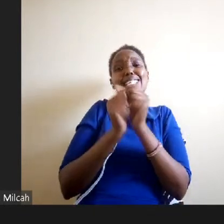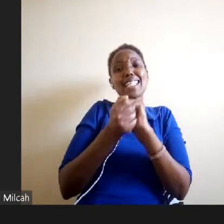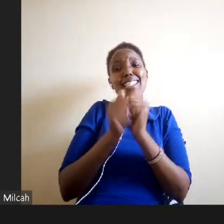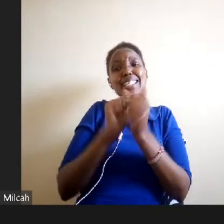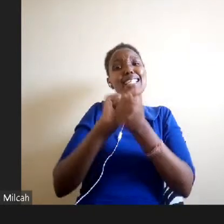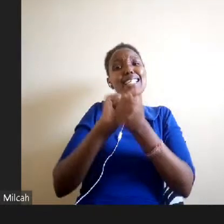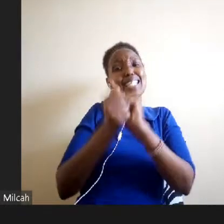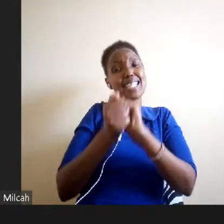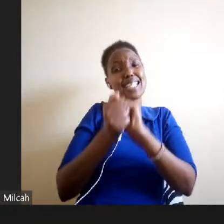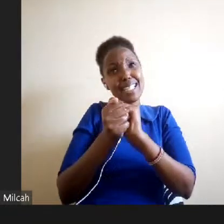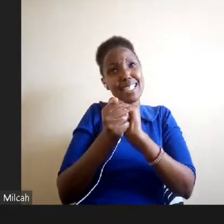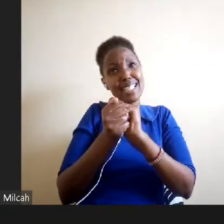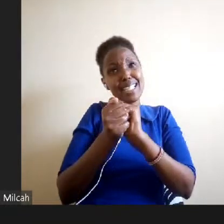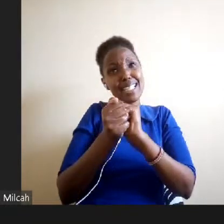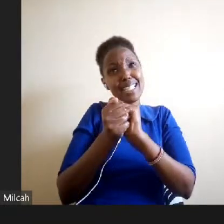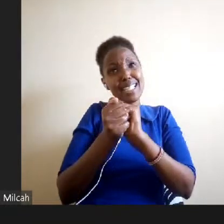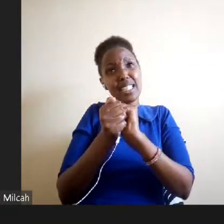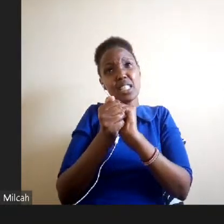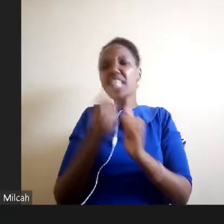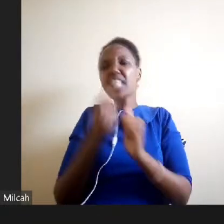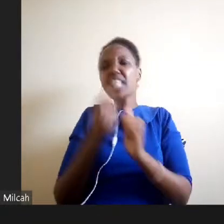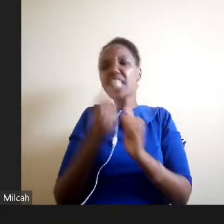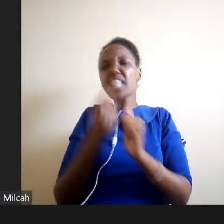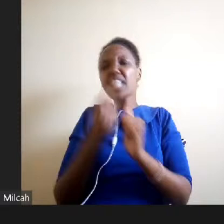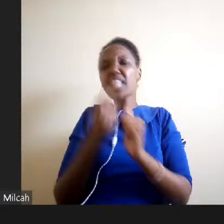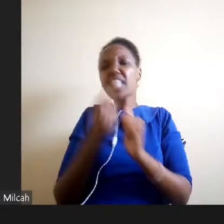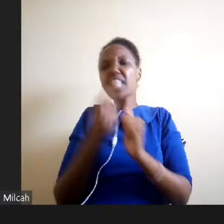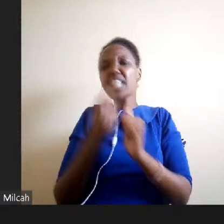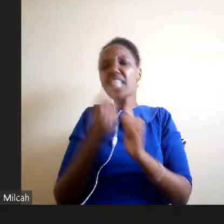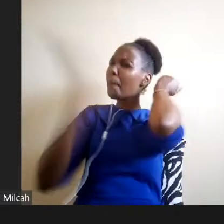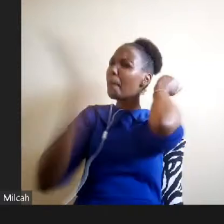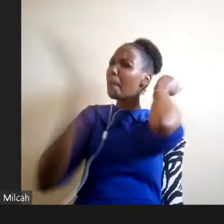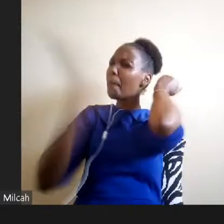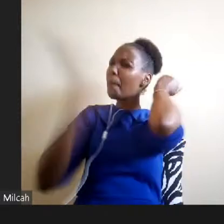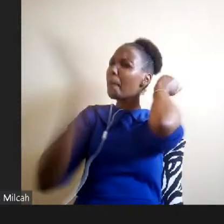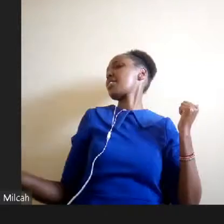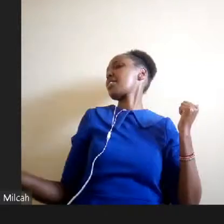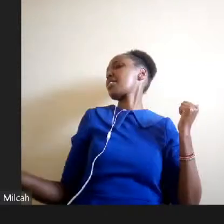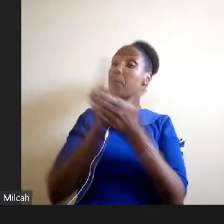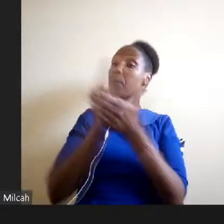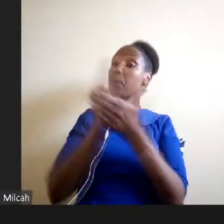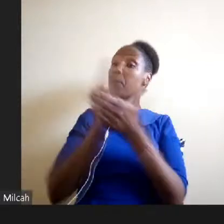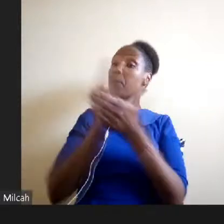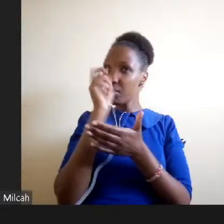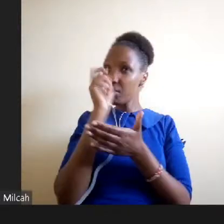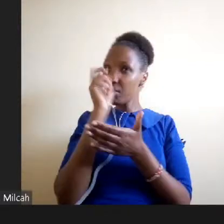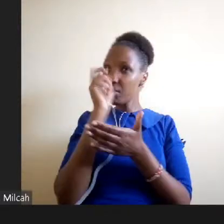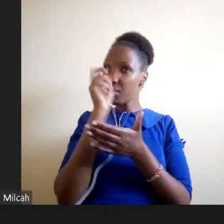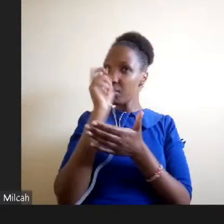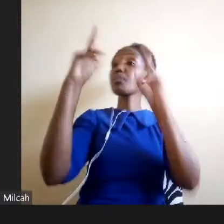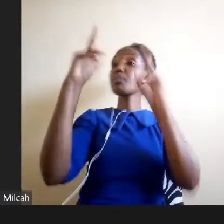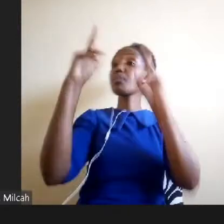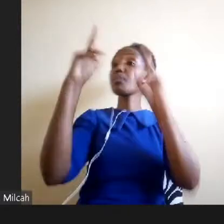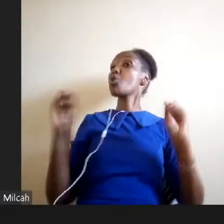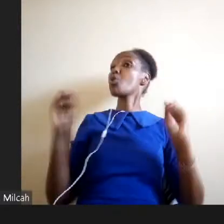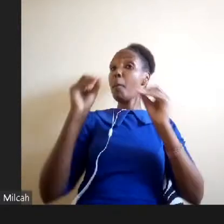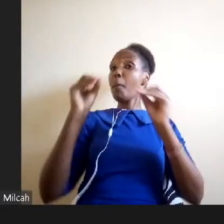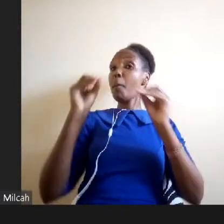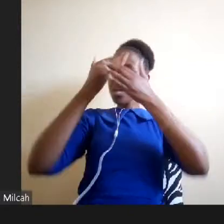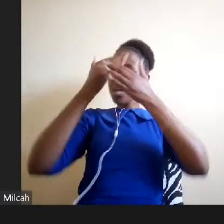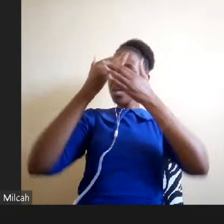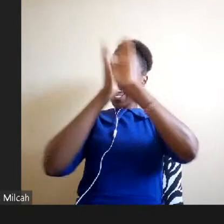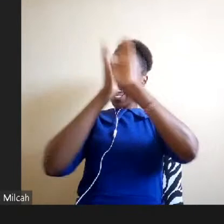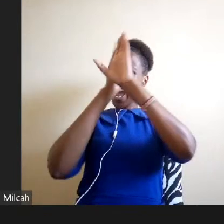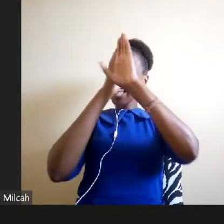very hurtful things to people because they believe they cannot be seen. This is how bullying has evolved. And then it is very difficult sometimes